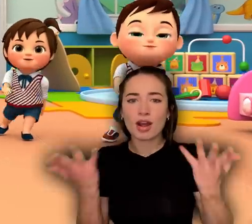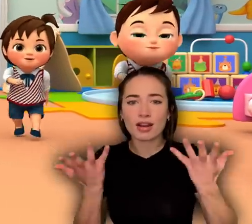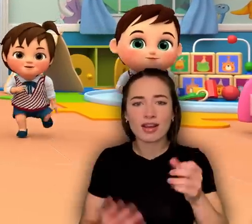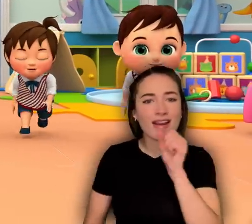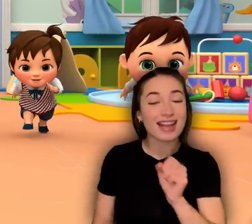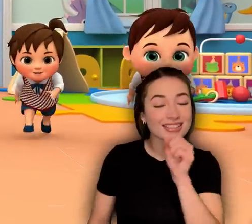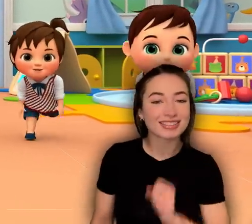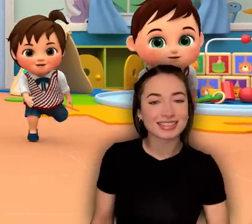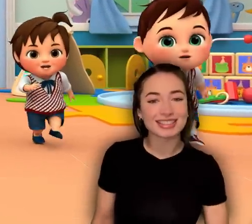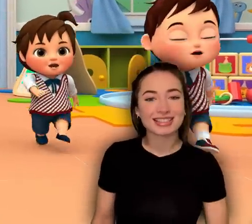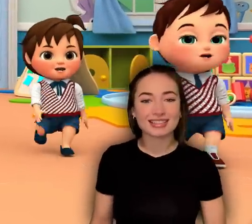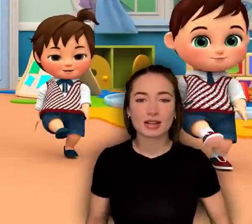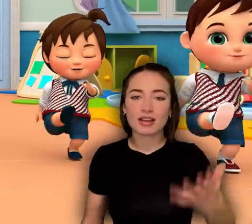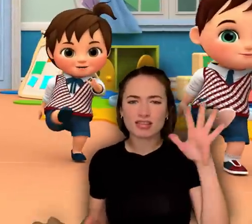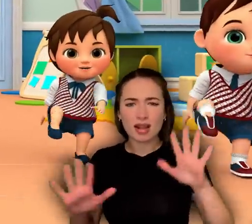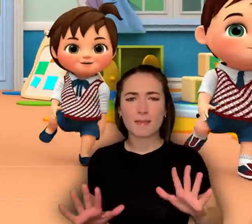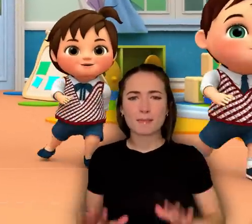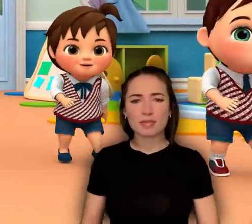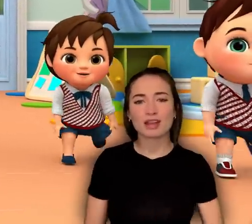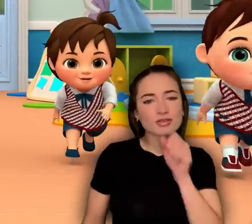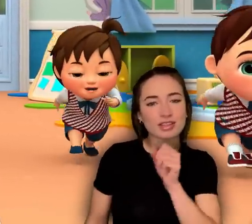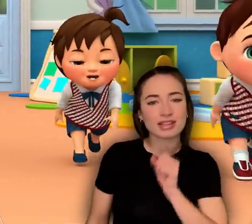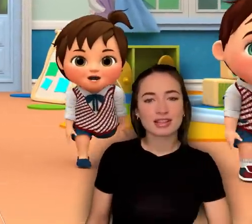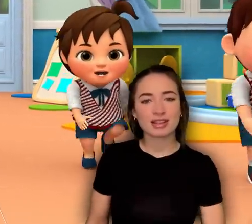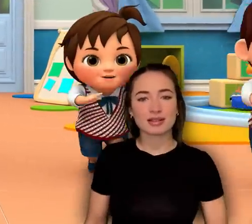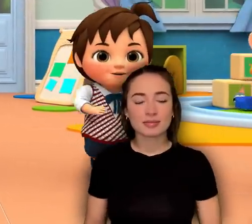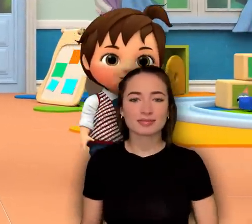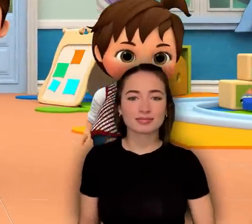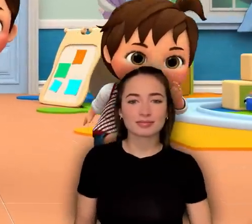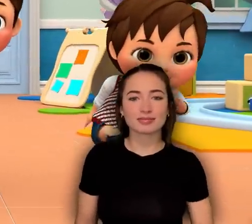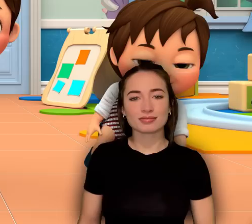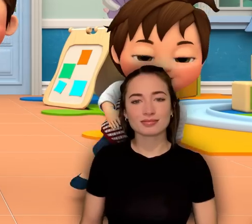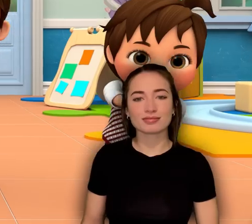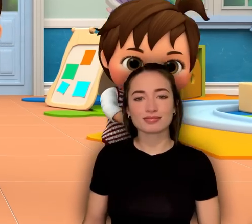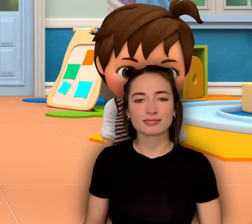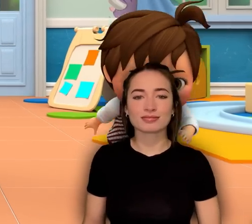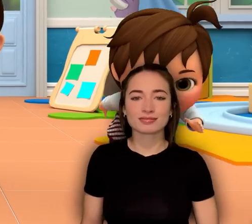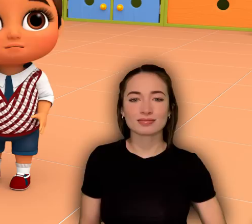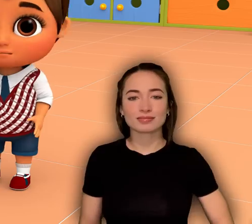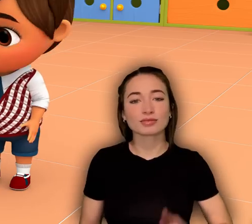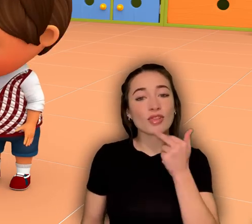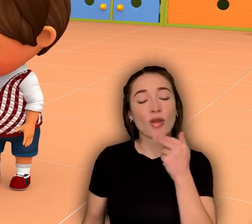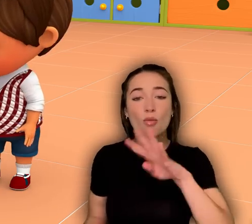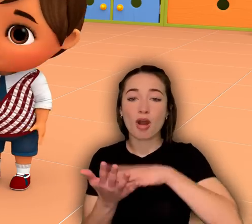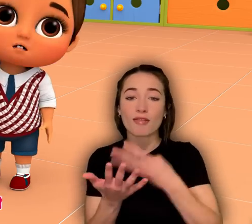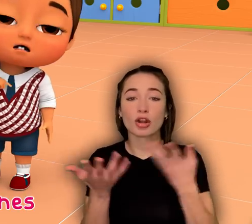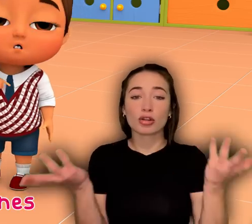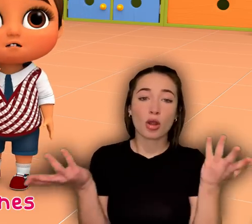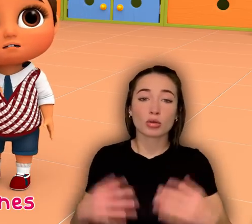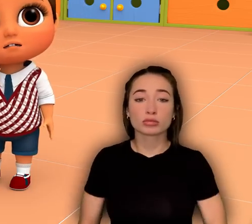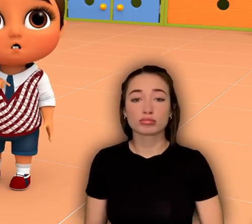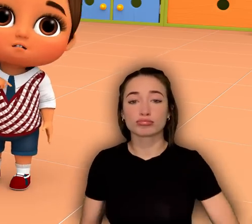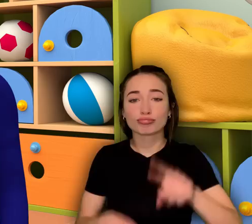a scoop of that what stream awesome ice cream sugar